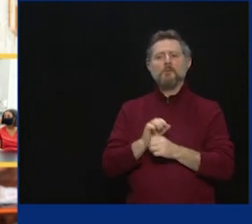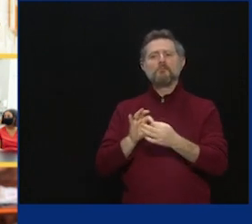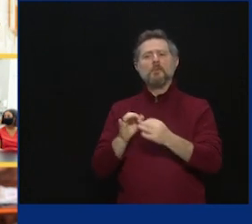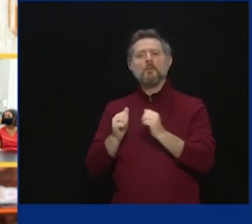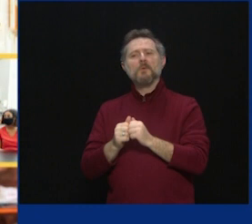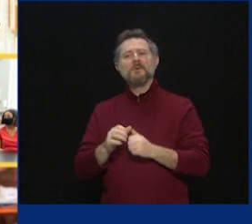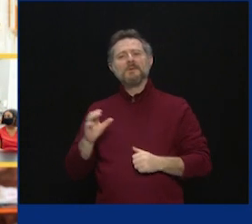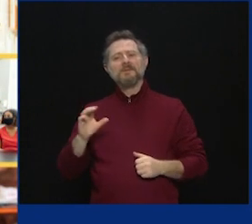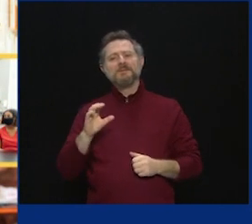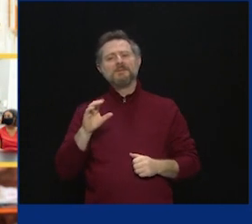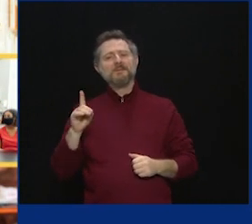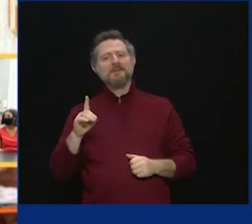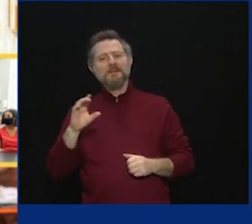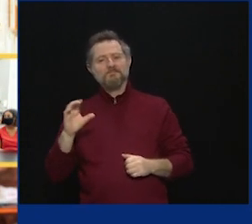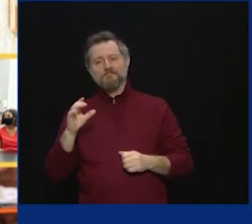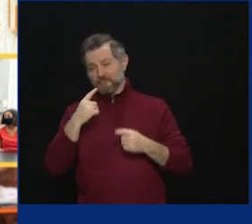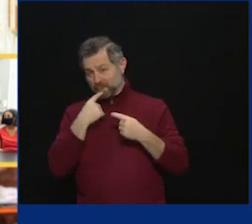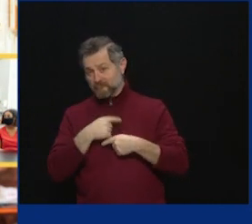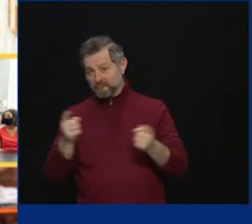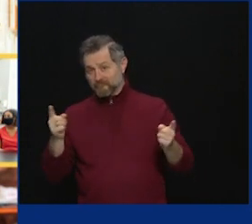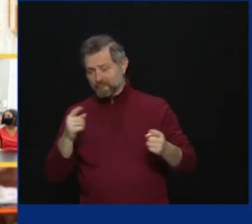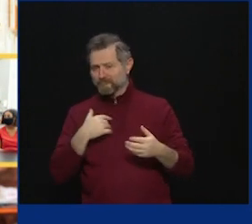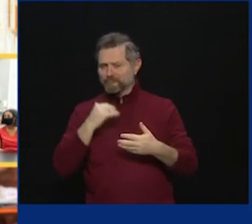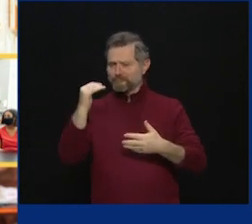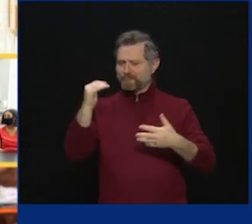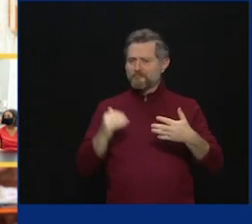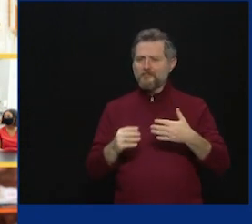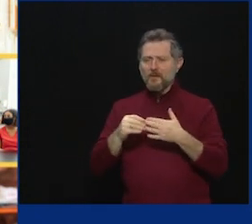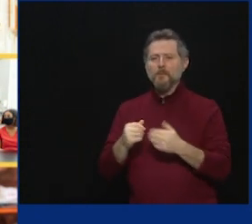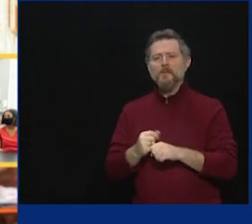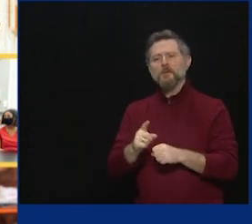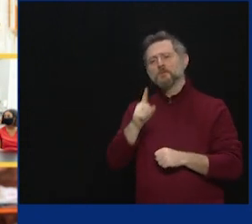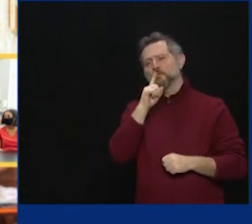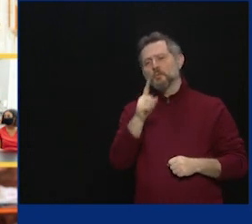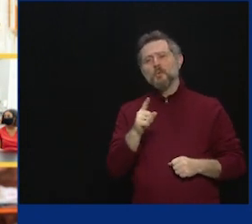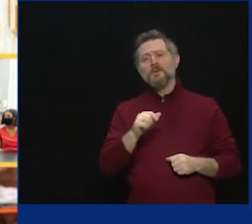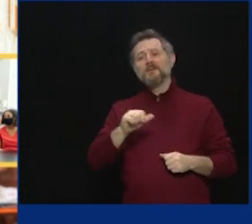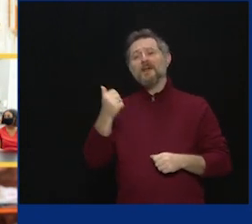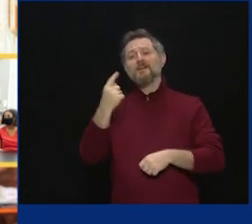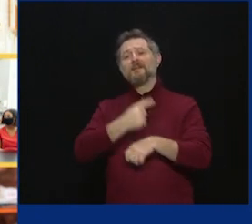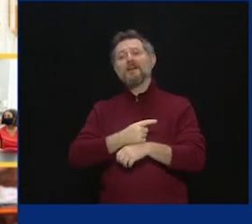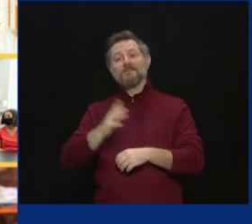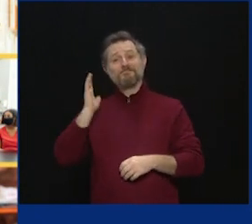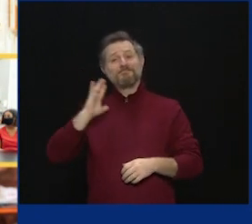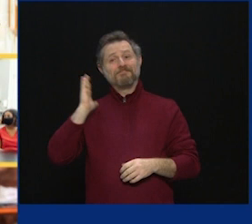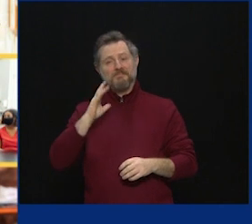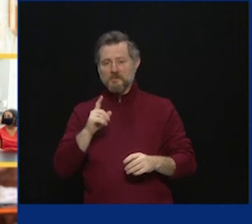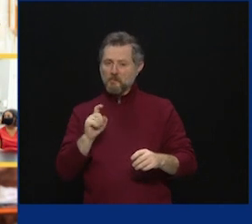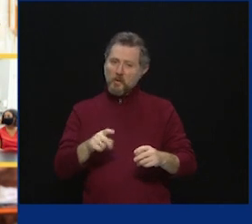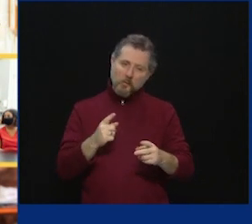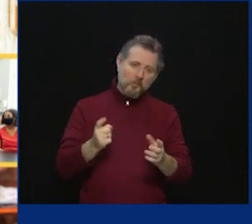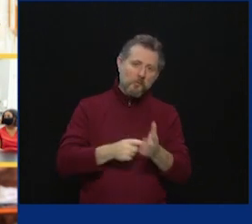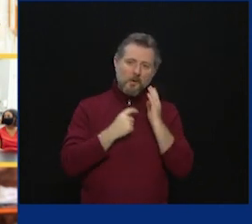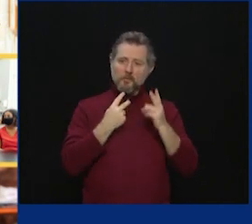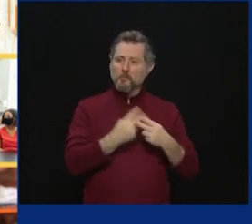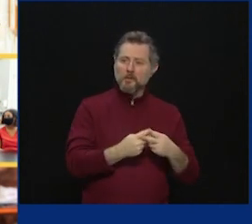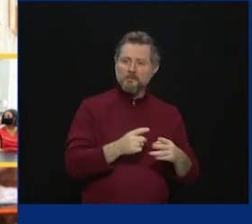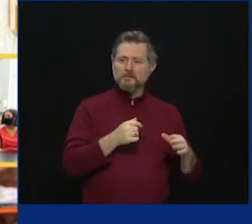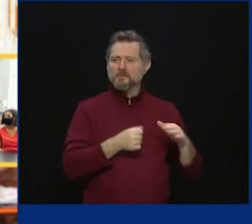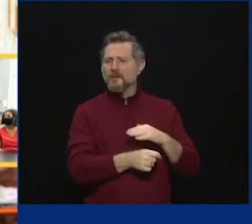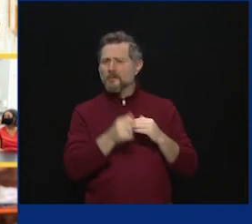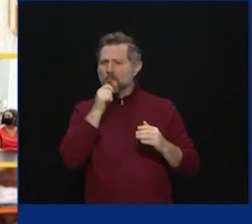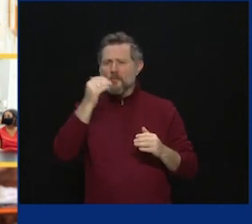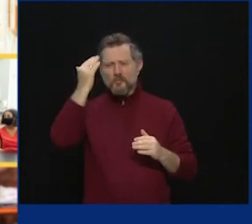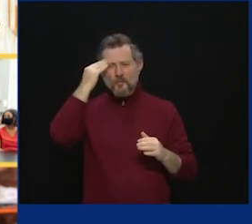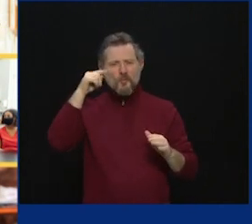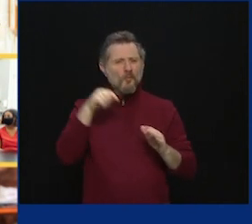is. We waited for this to make sure that the longer period, the 10 days that was required when we didn't have as much information, and